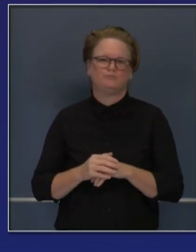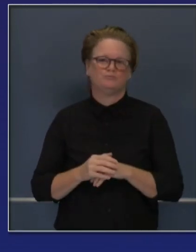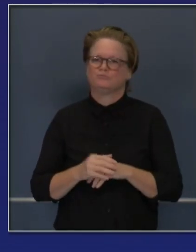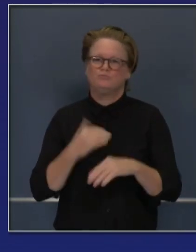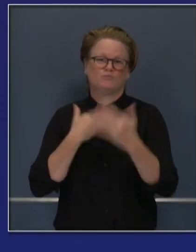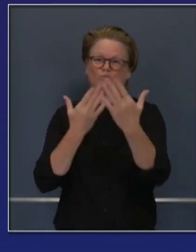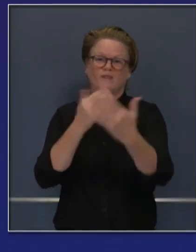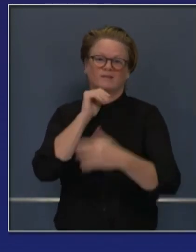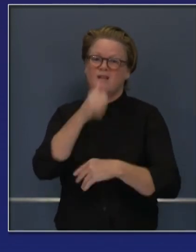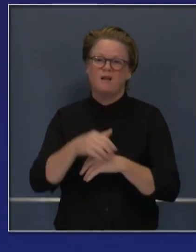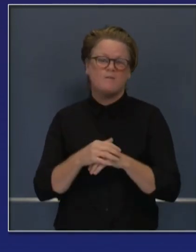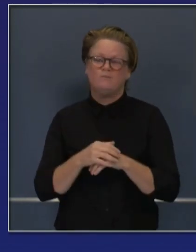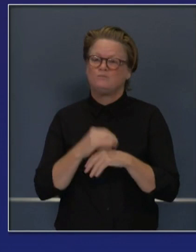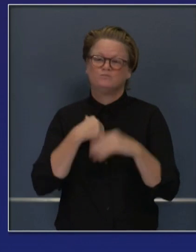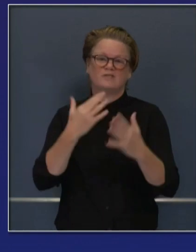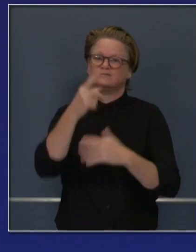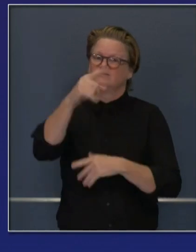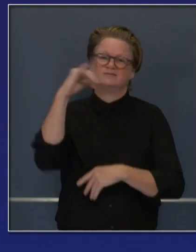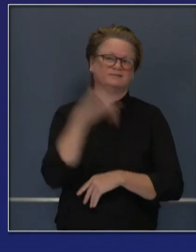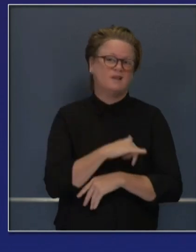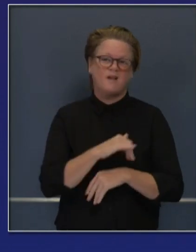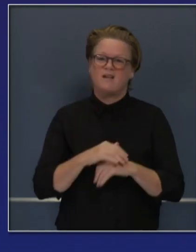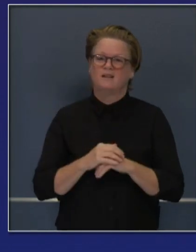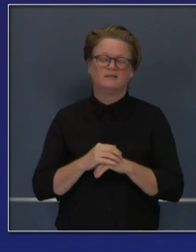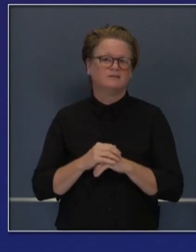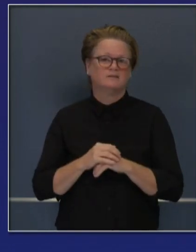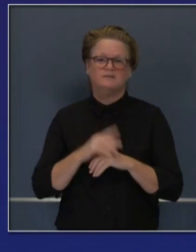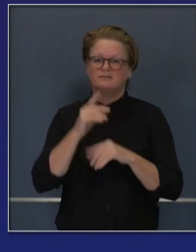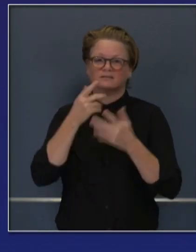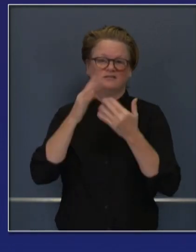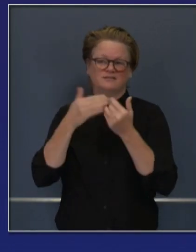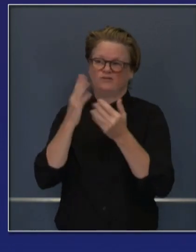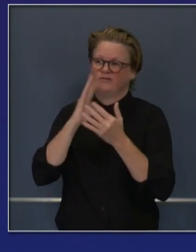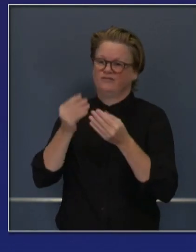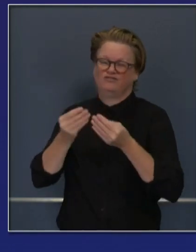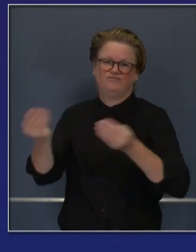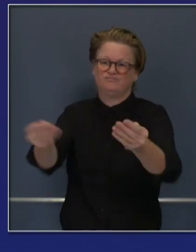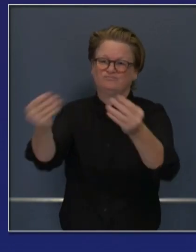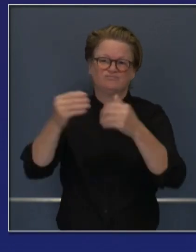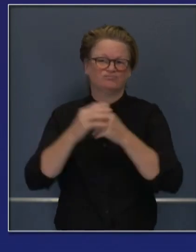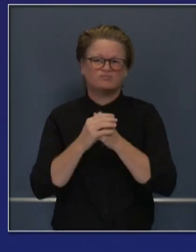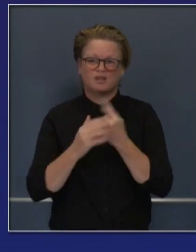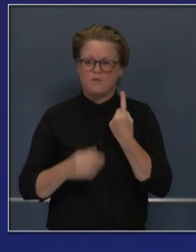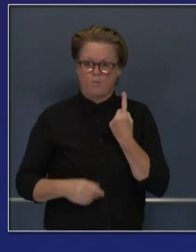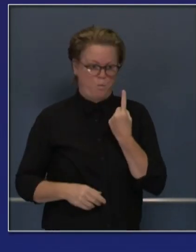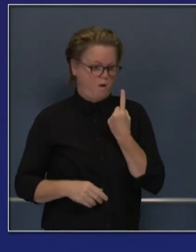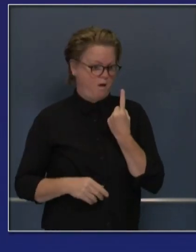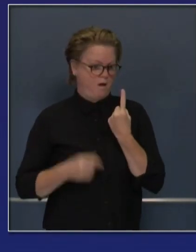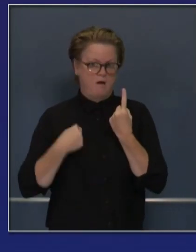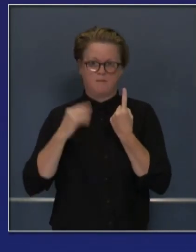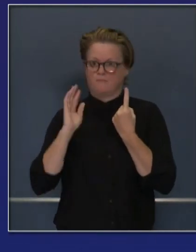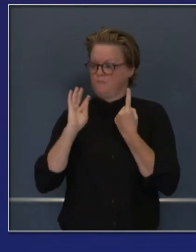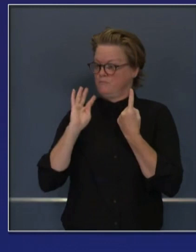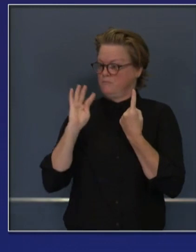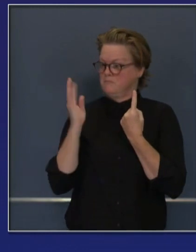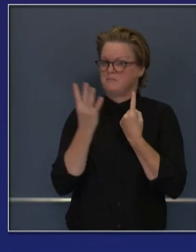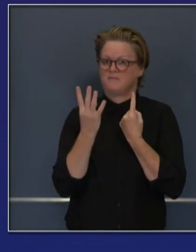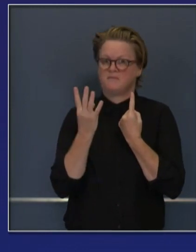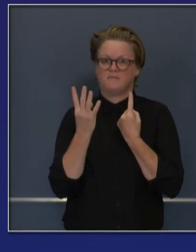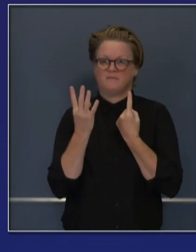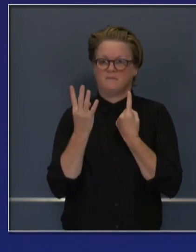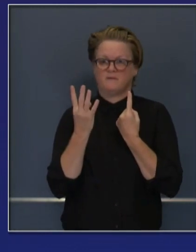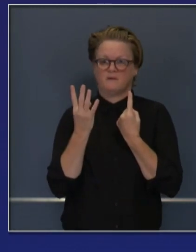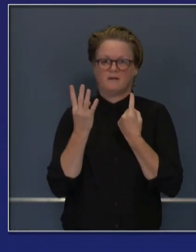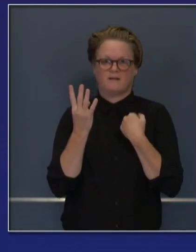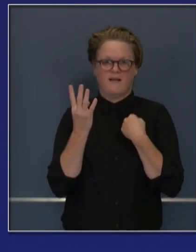And without any knowledge, it's easy to have a single person who's COVID positive spread to a number of other